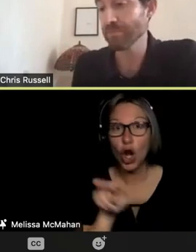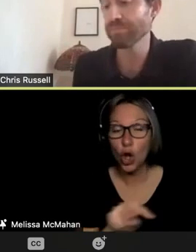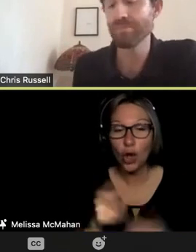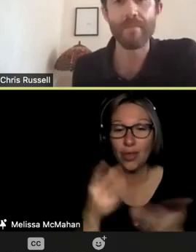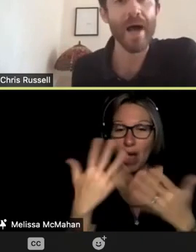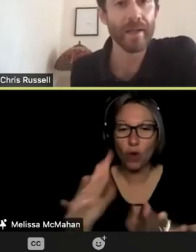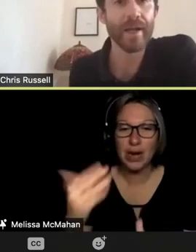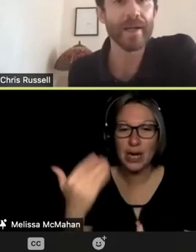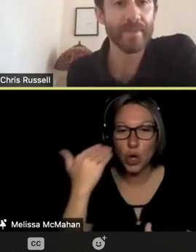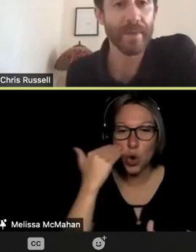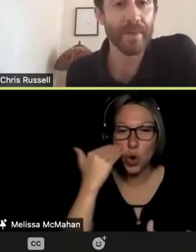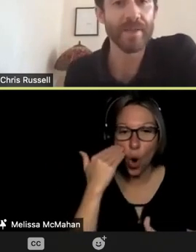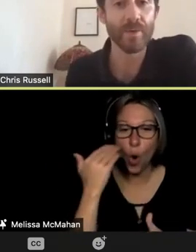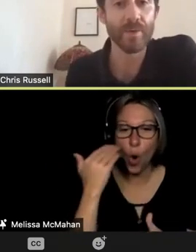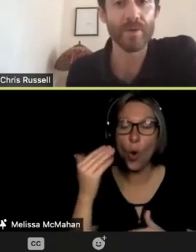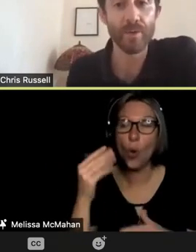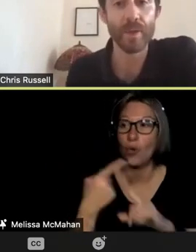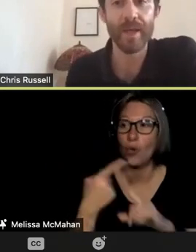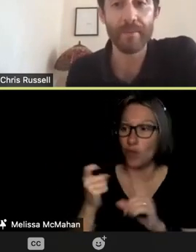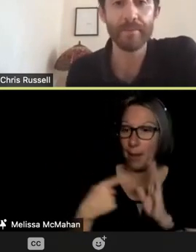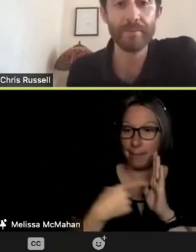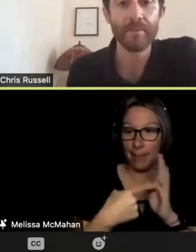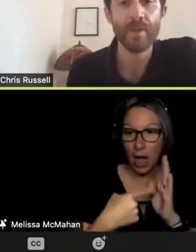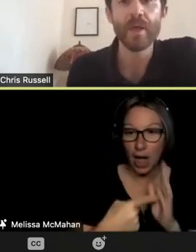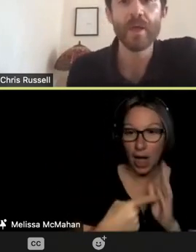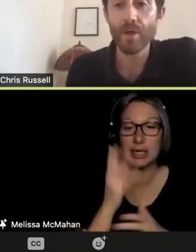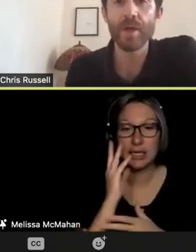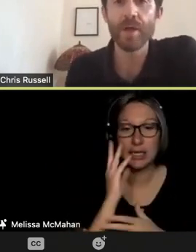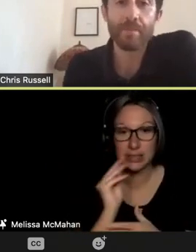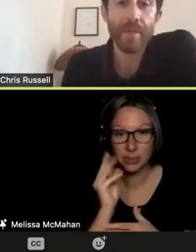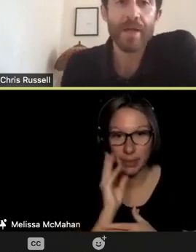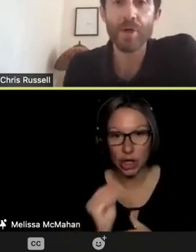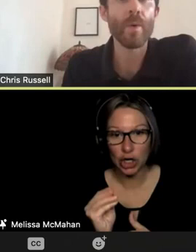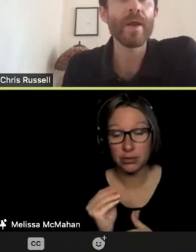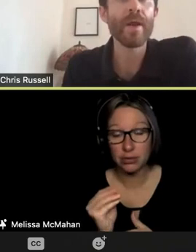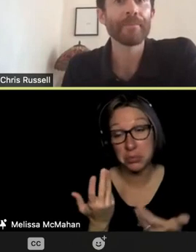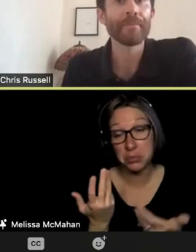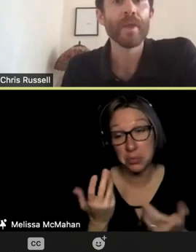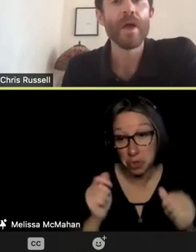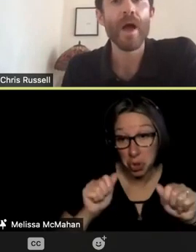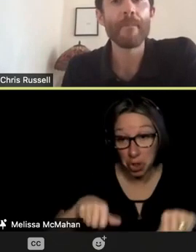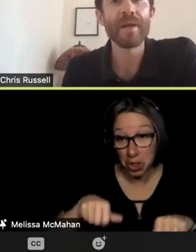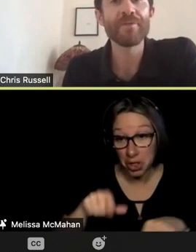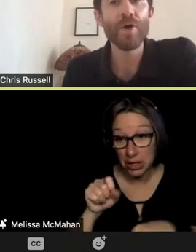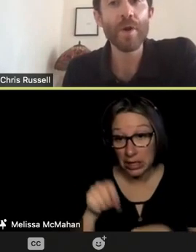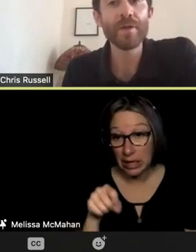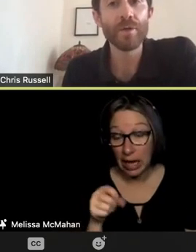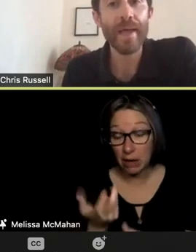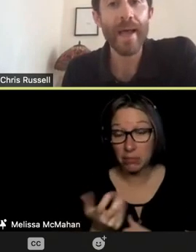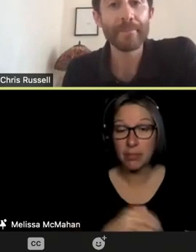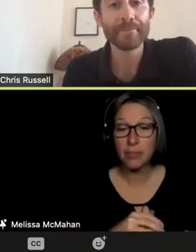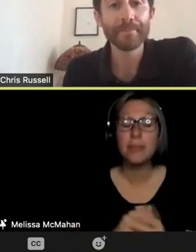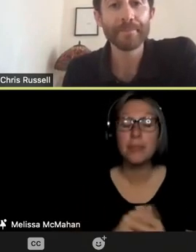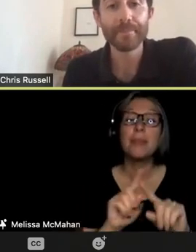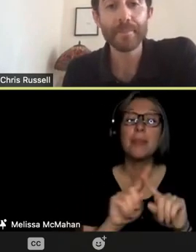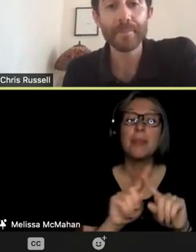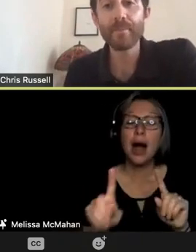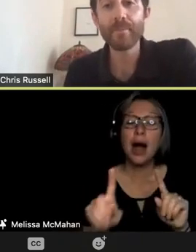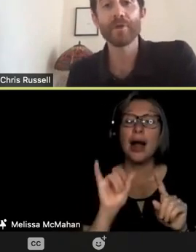on, modeling and experiences with doing that. You could, yeah, sure, why not? But if you're going to do